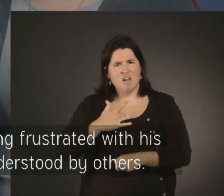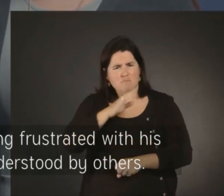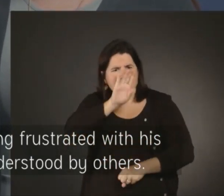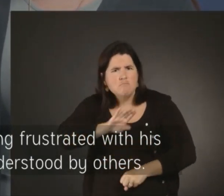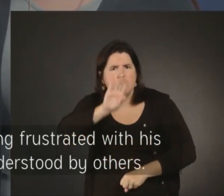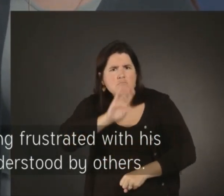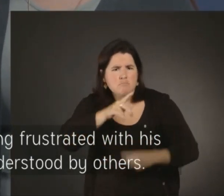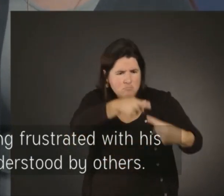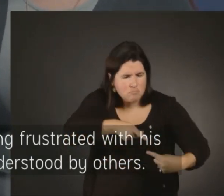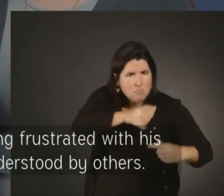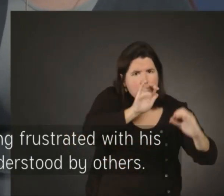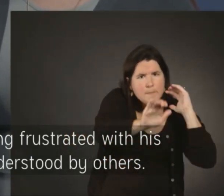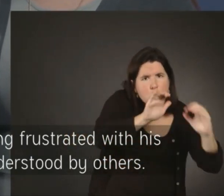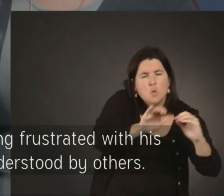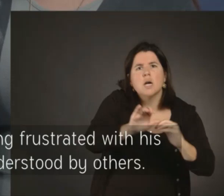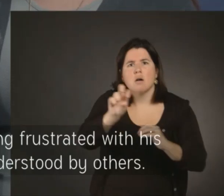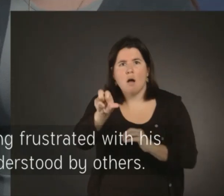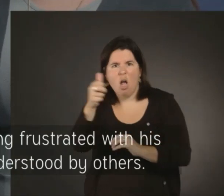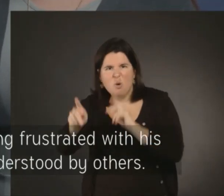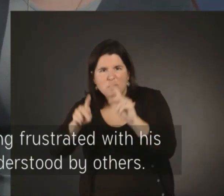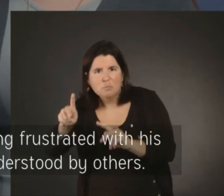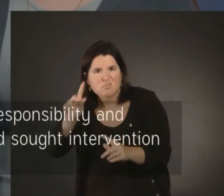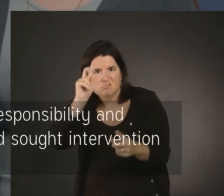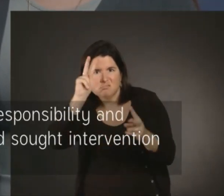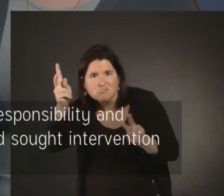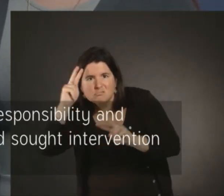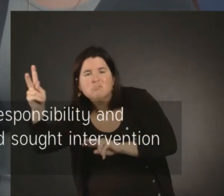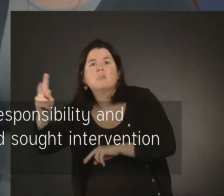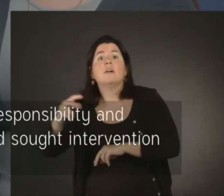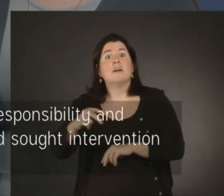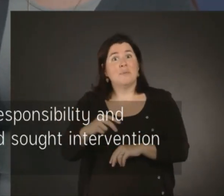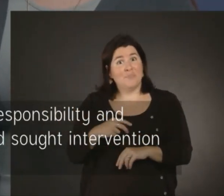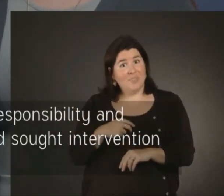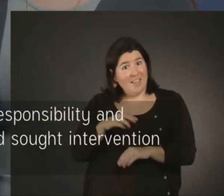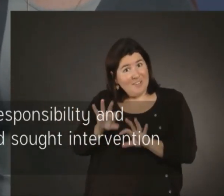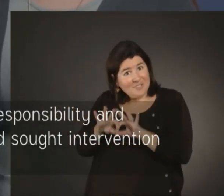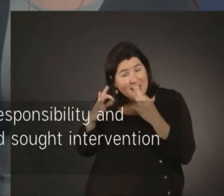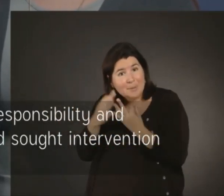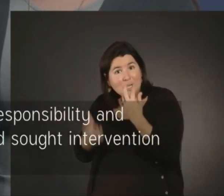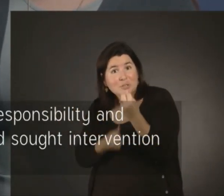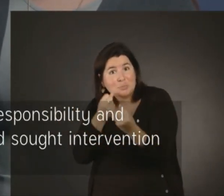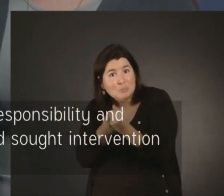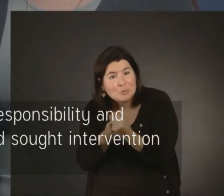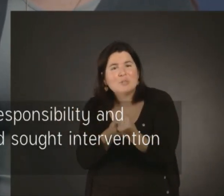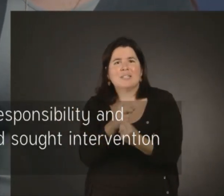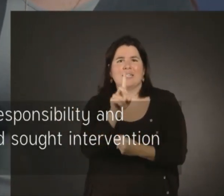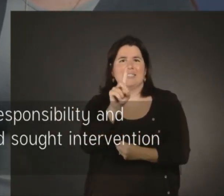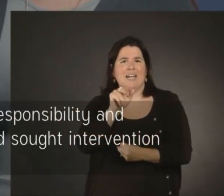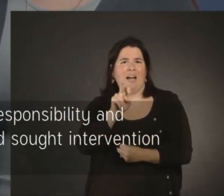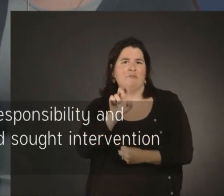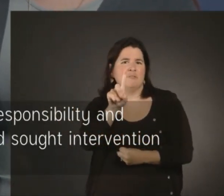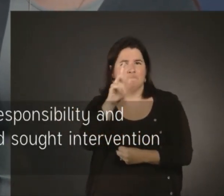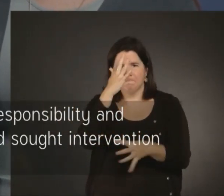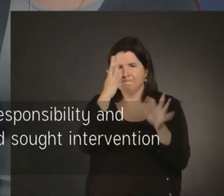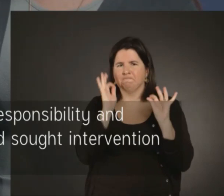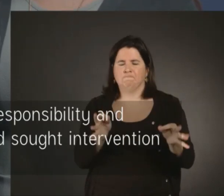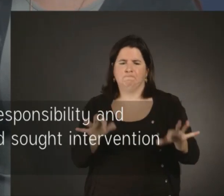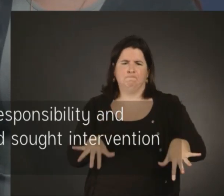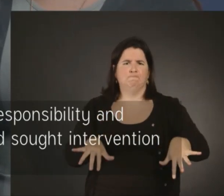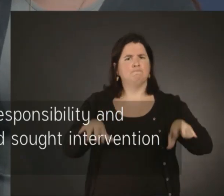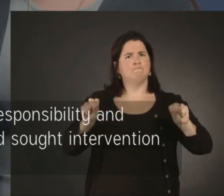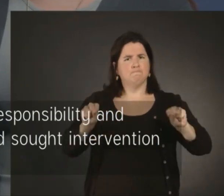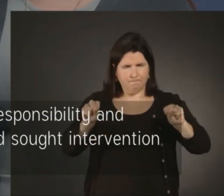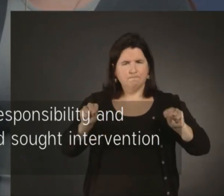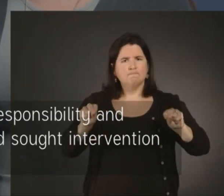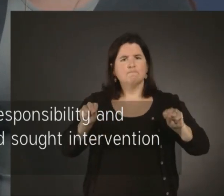communicating and being misunderstood by others. With the support of his family, David took responsibility and control